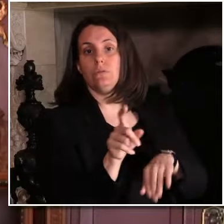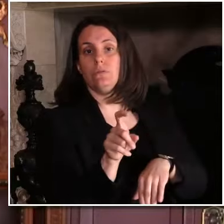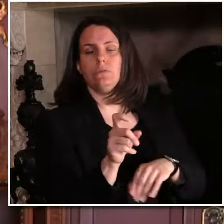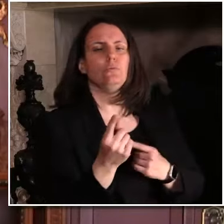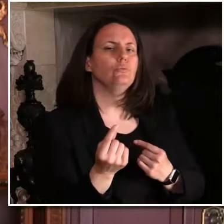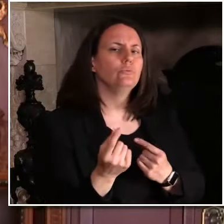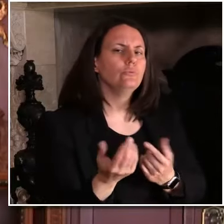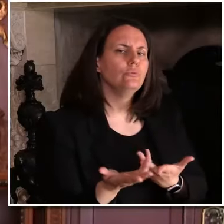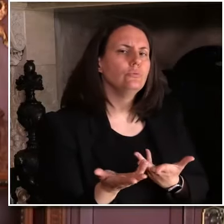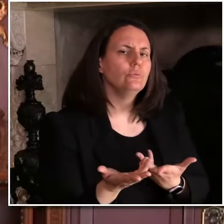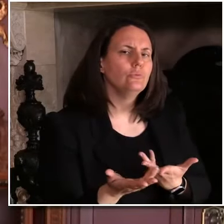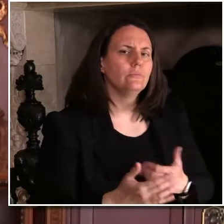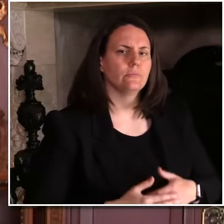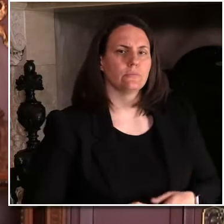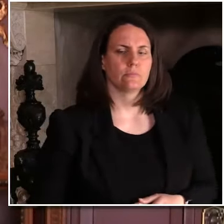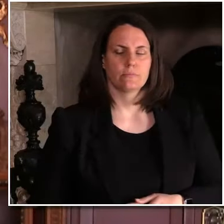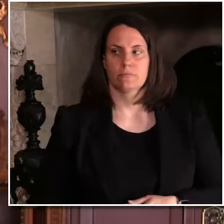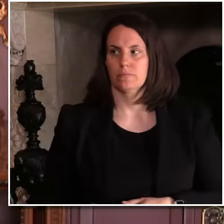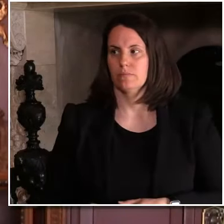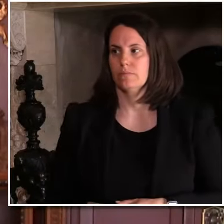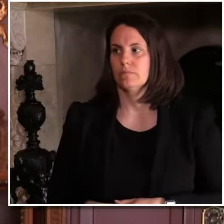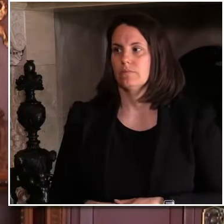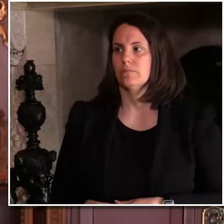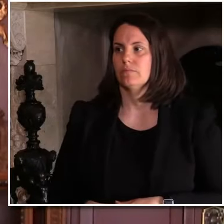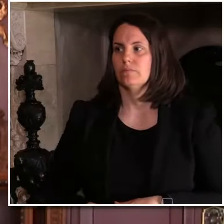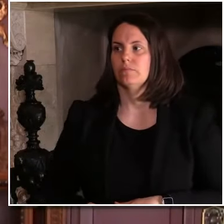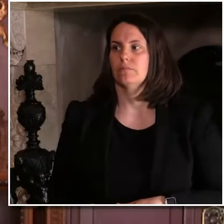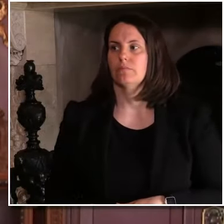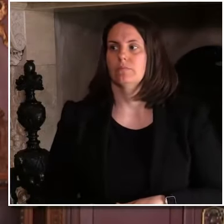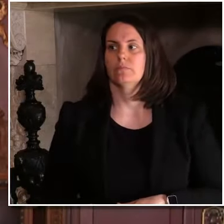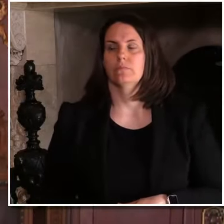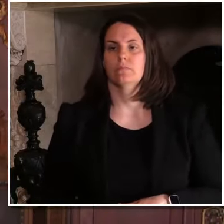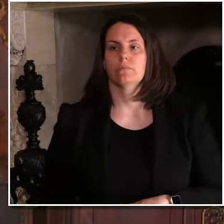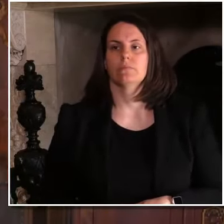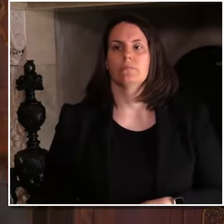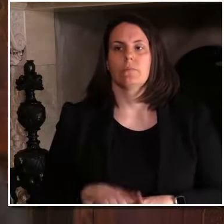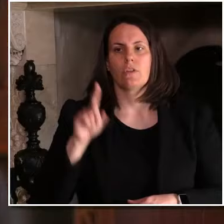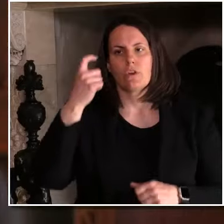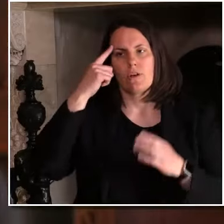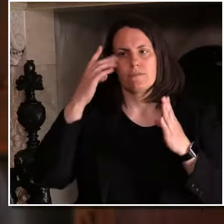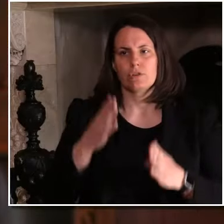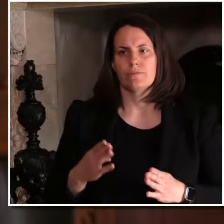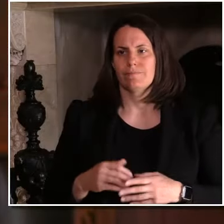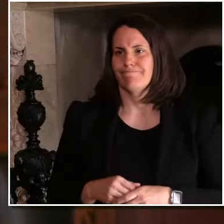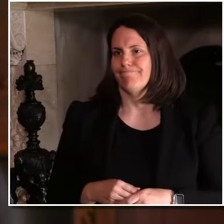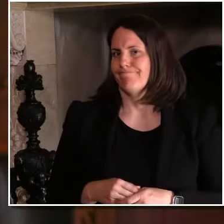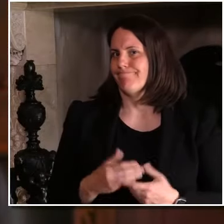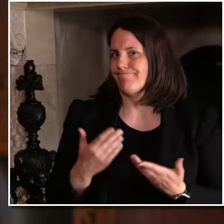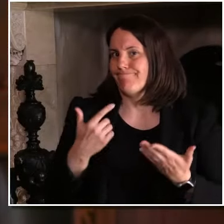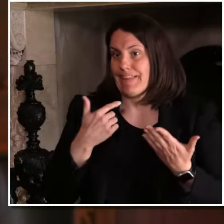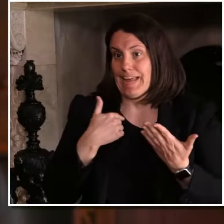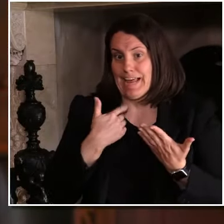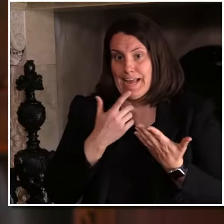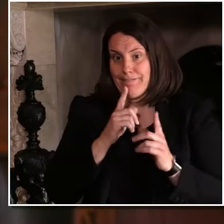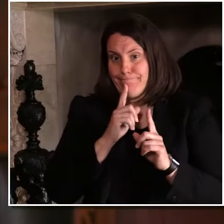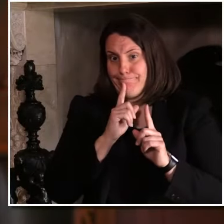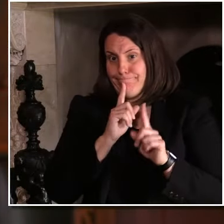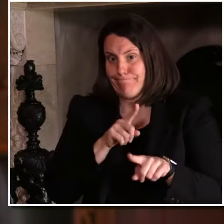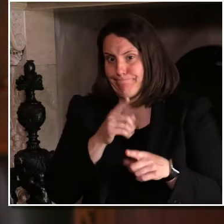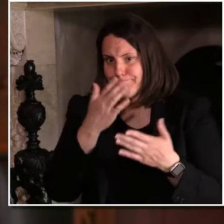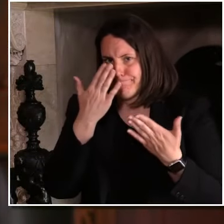can you help me with that? I just don't know I don't know the answer to that one. Yeah, so we have been working